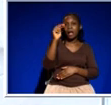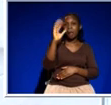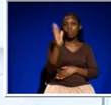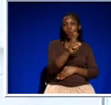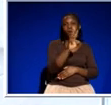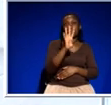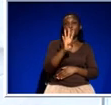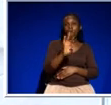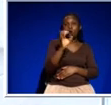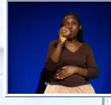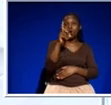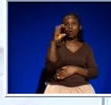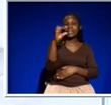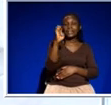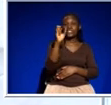oxide.